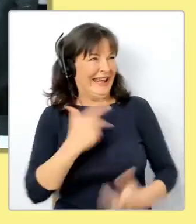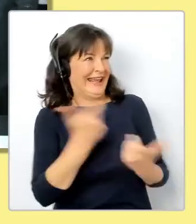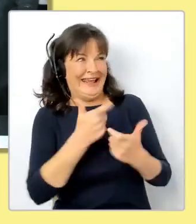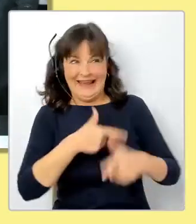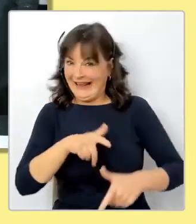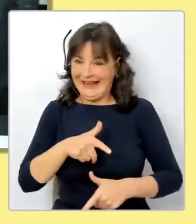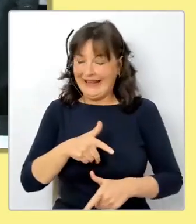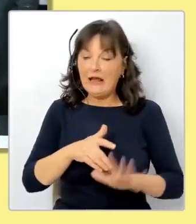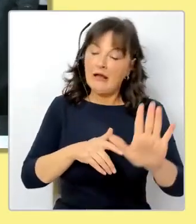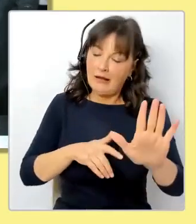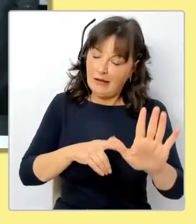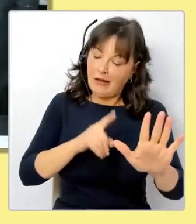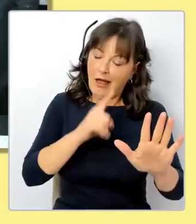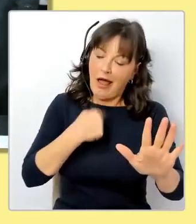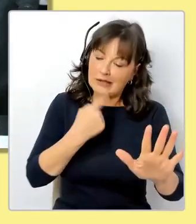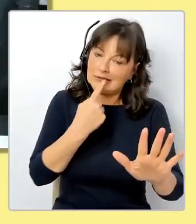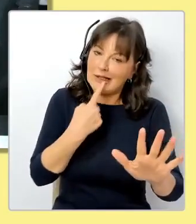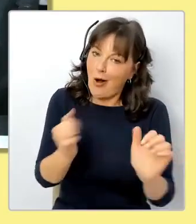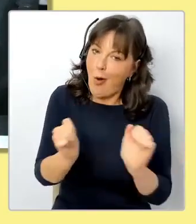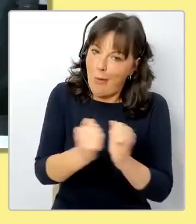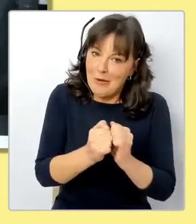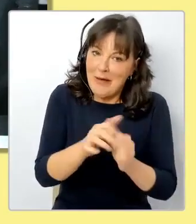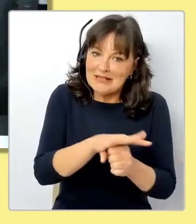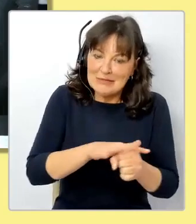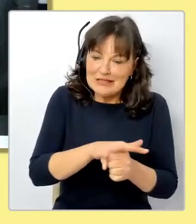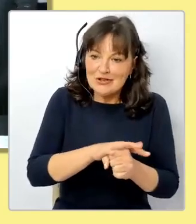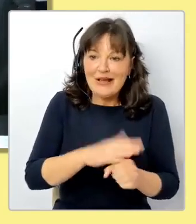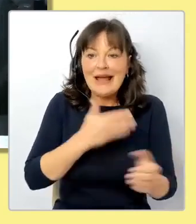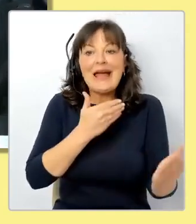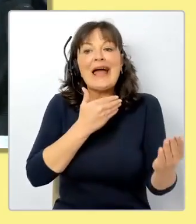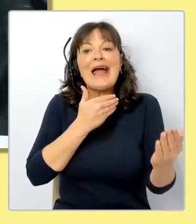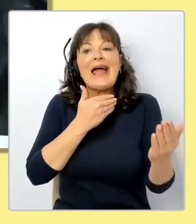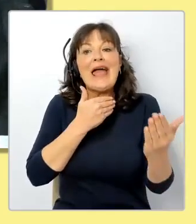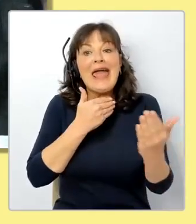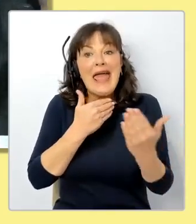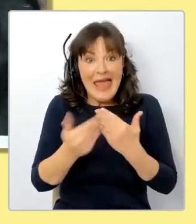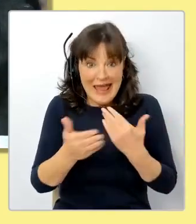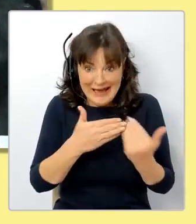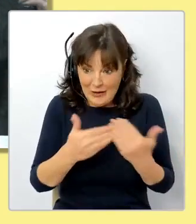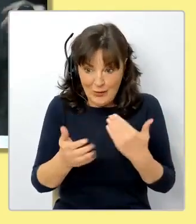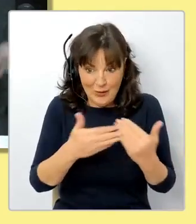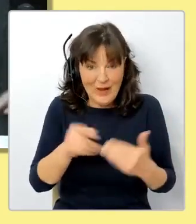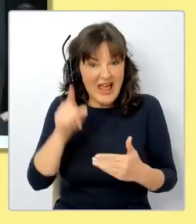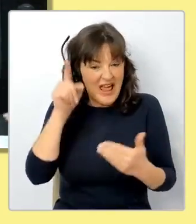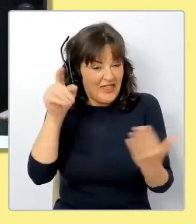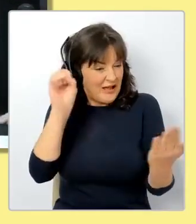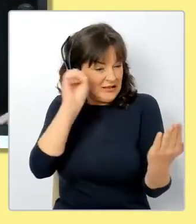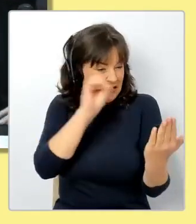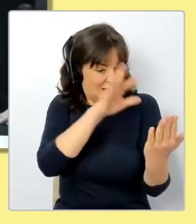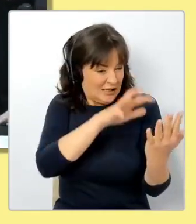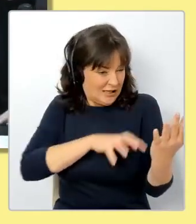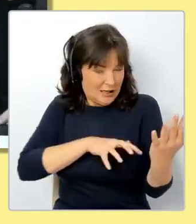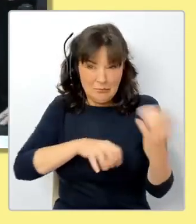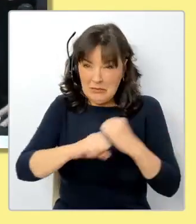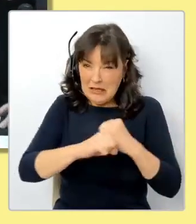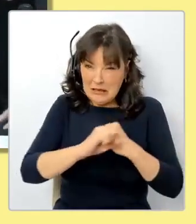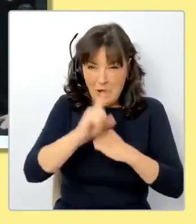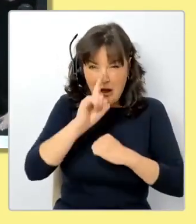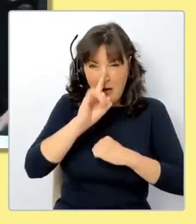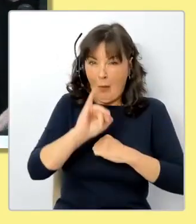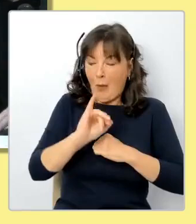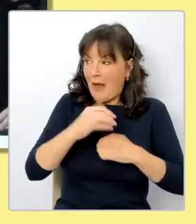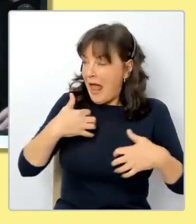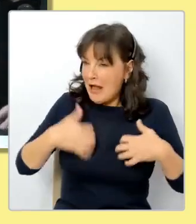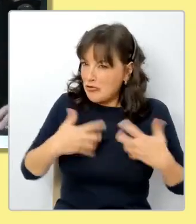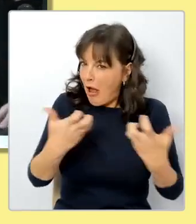A compromise position. Anyway, the way this got reported in the media was, let's say, it was very, very interesting how